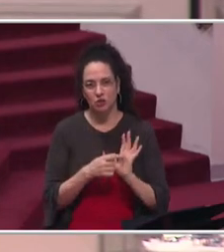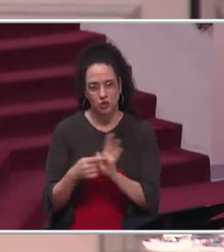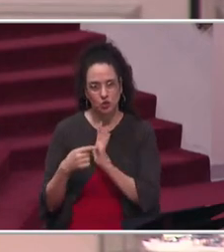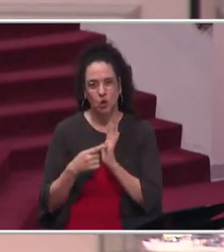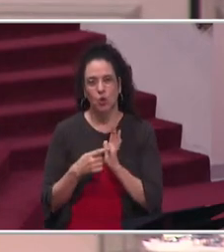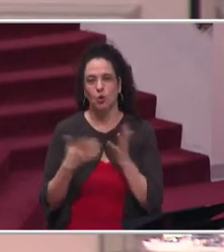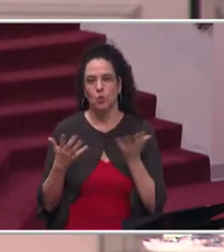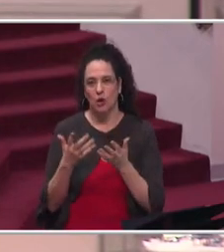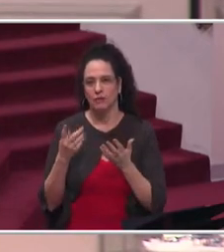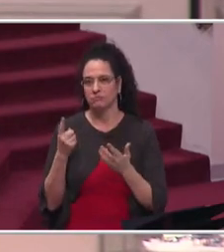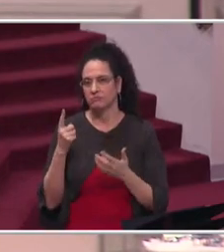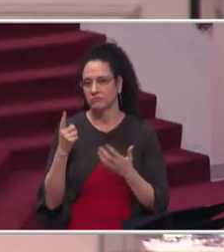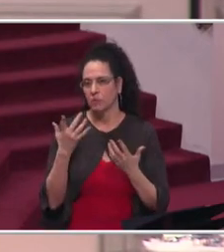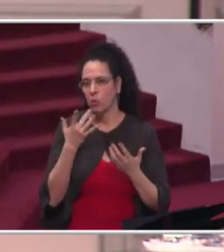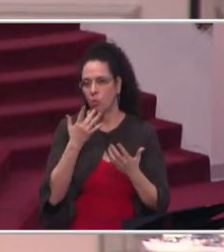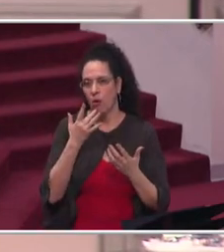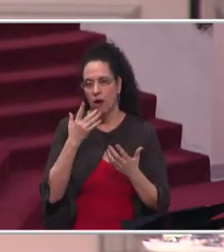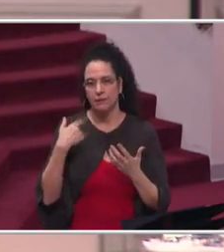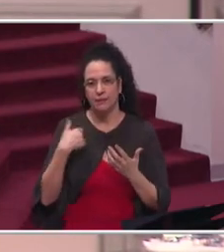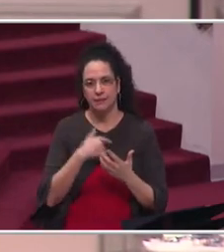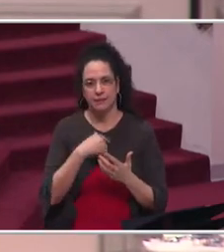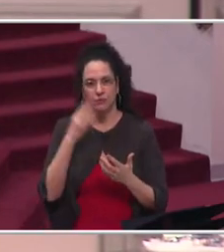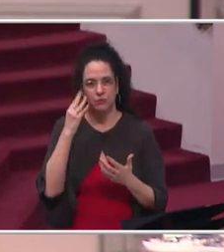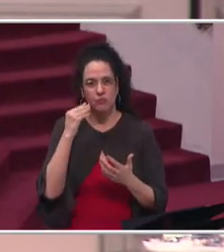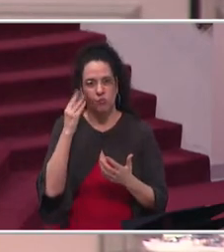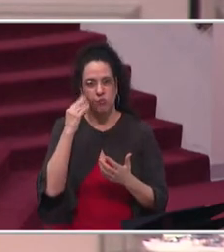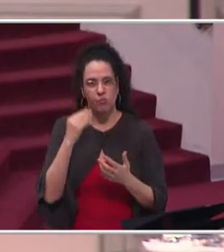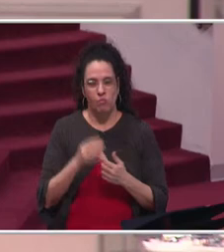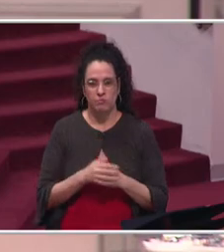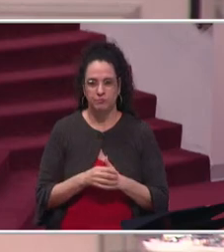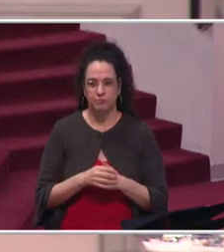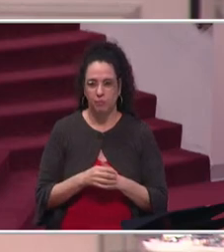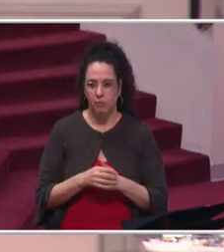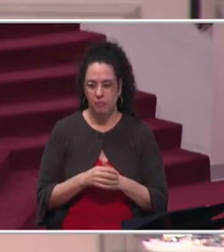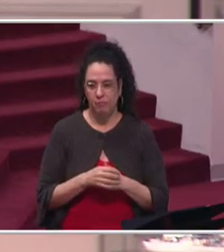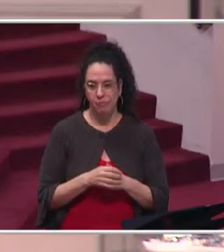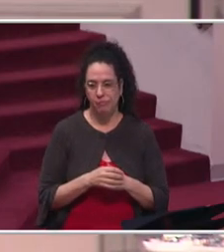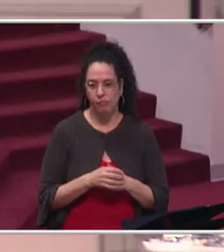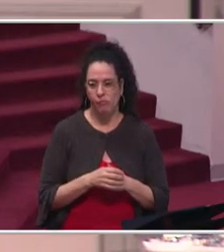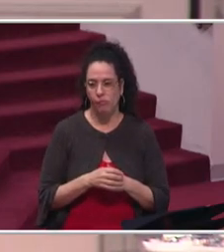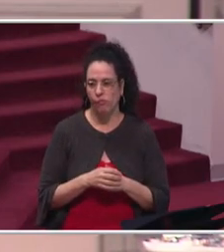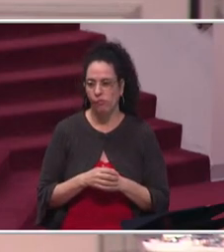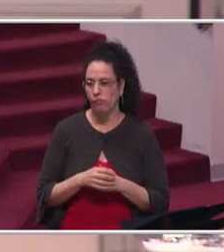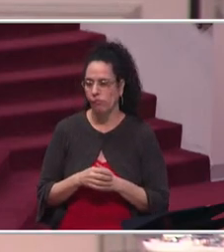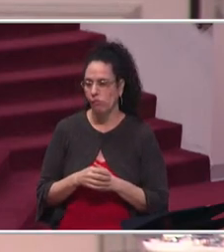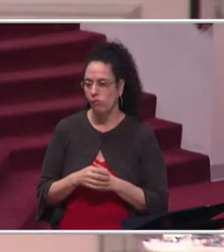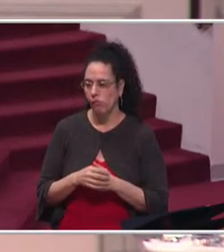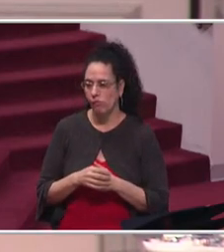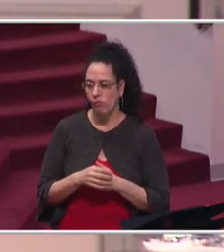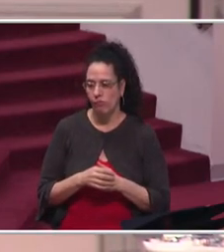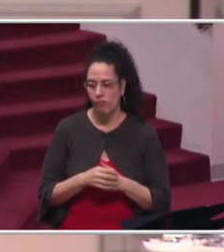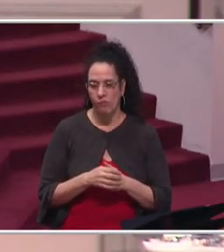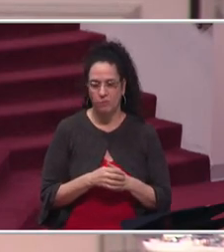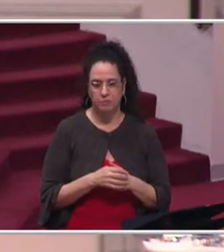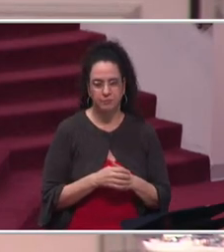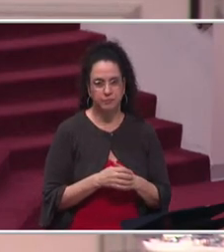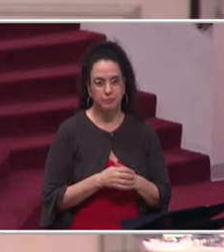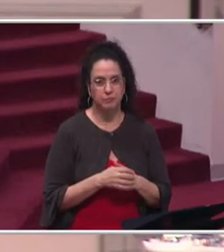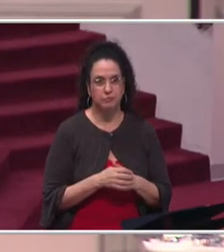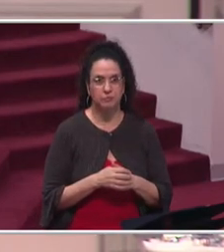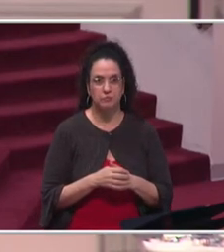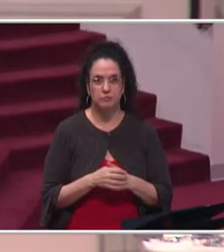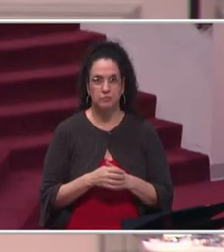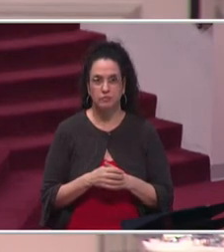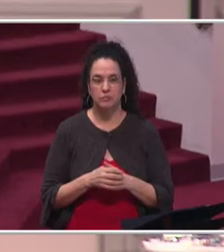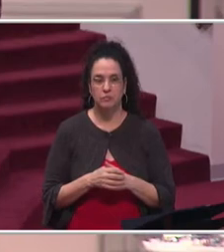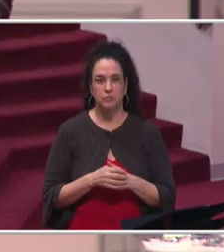wants us to experience, what he wants us to experience in him. So there's